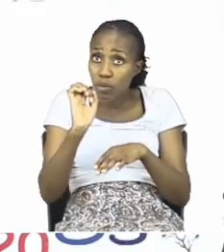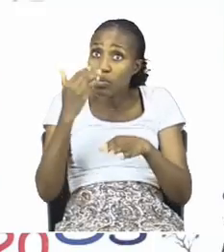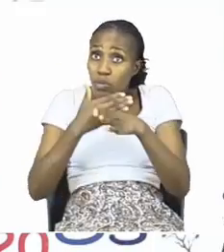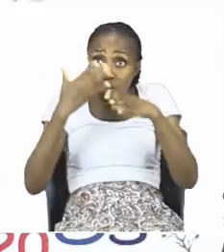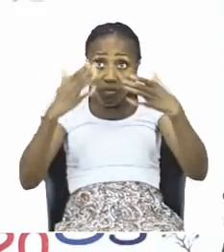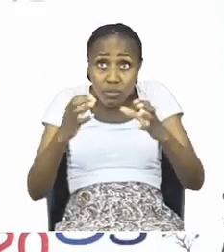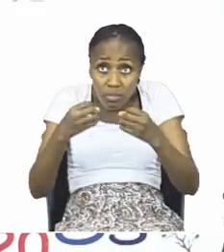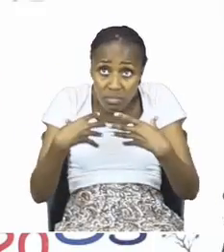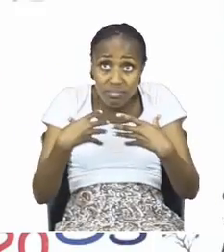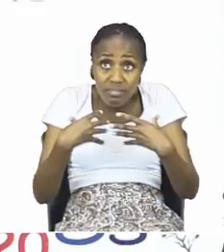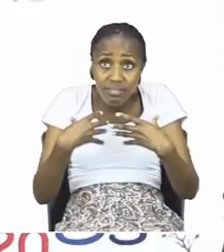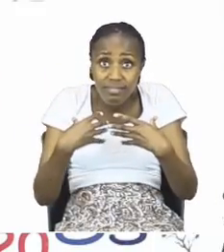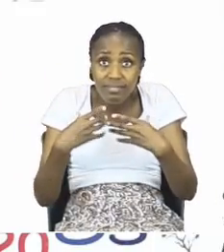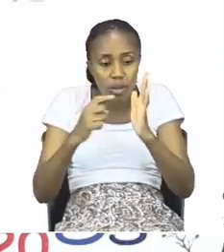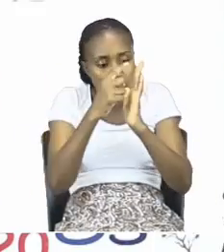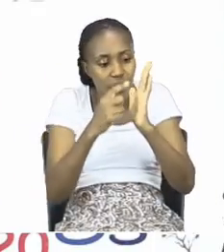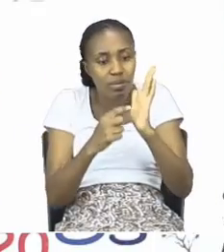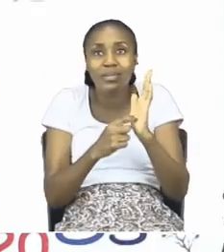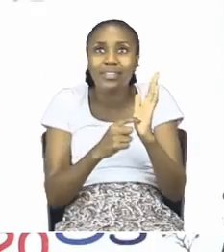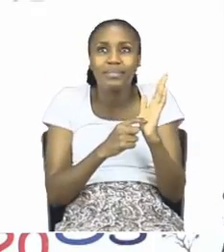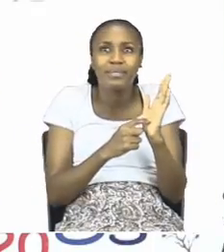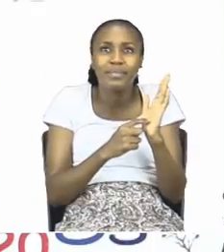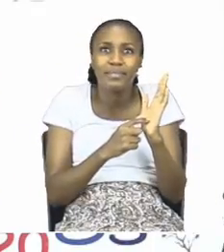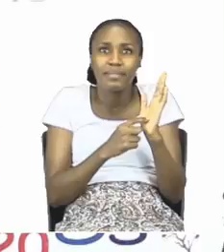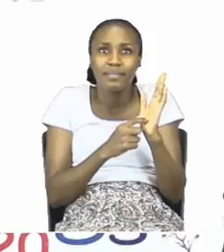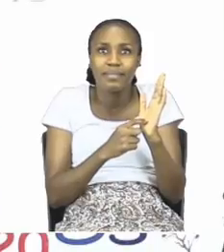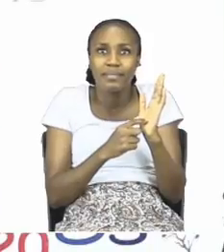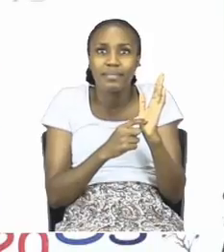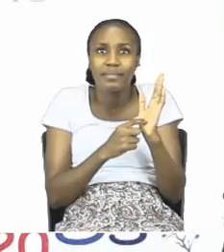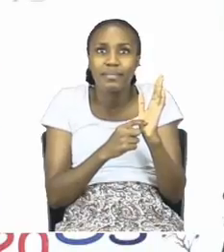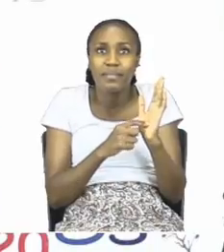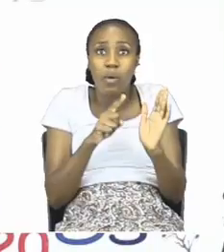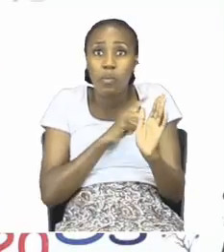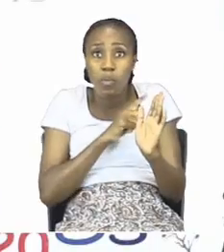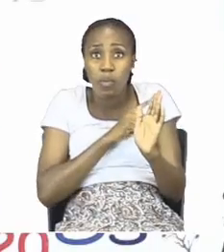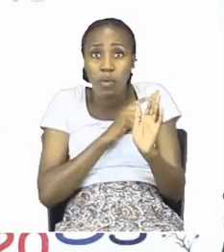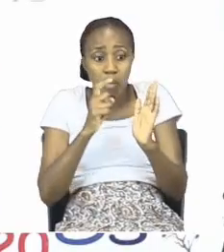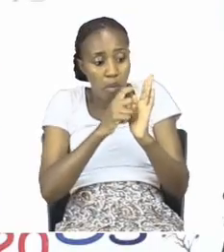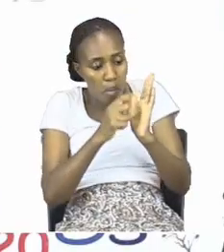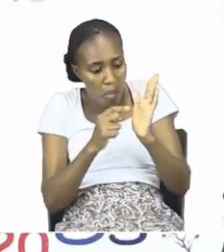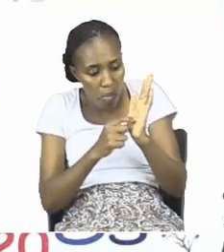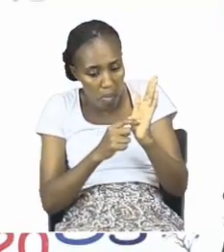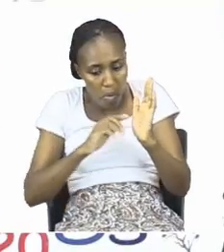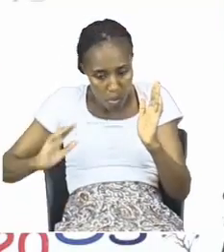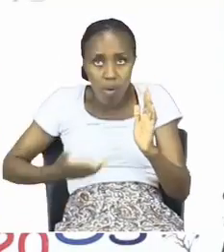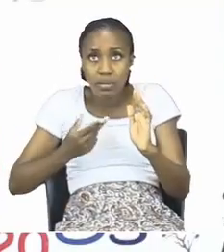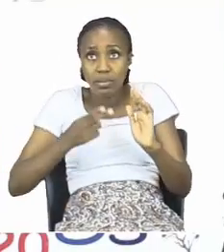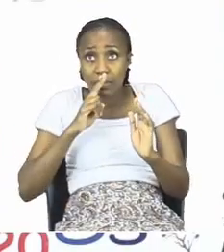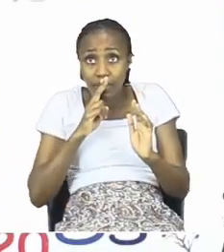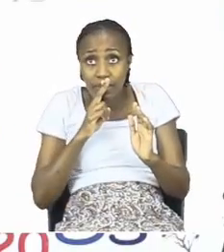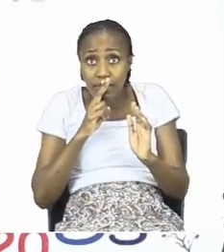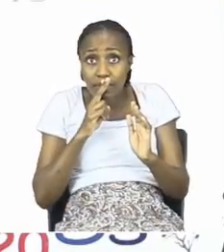today? Now, I know this is a question because there needs to be an answer for this. Did